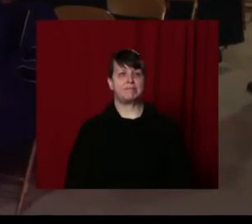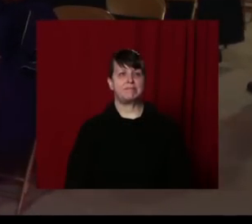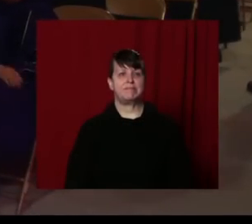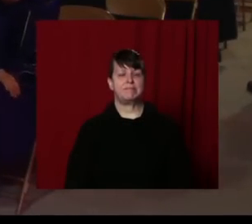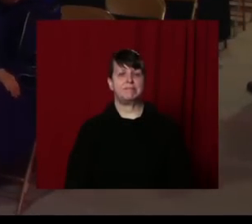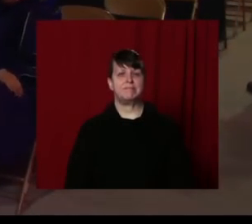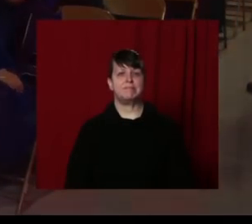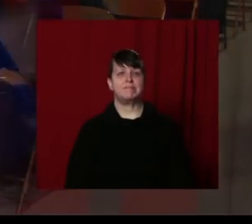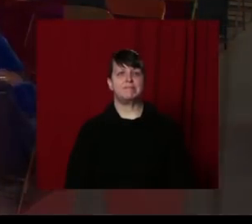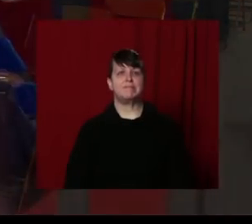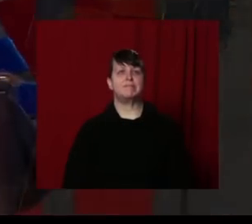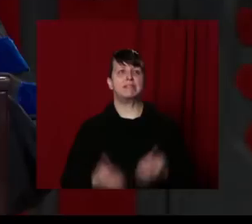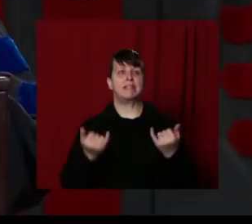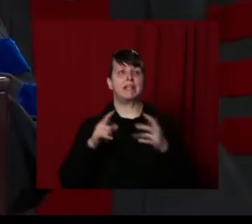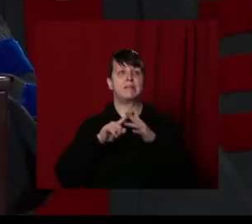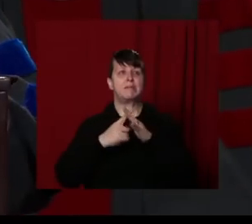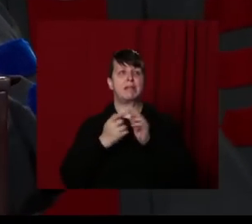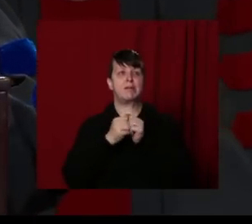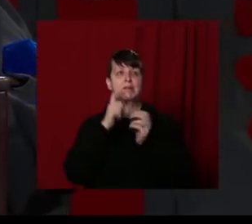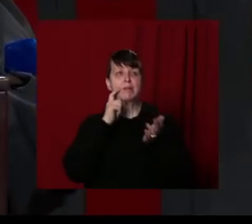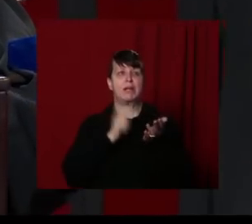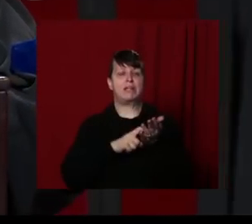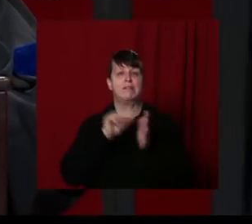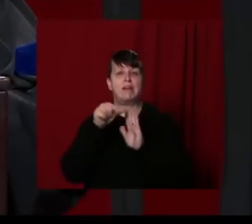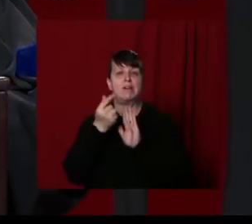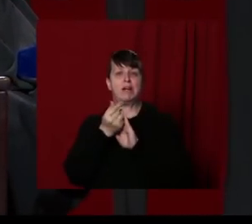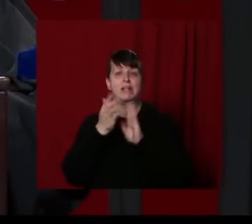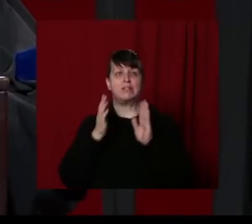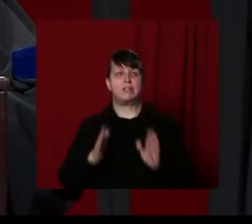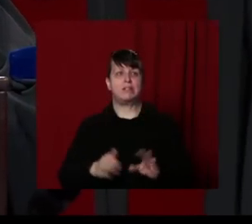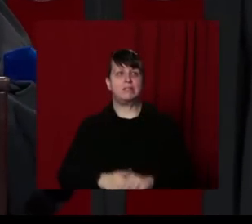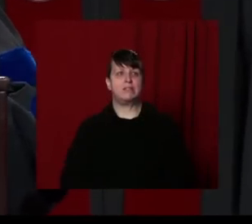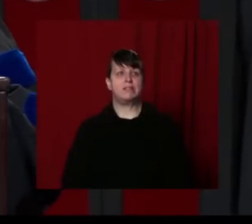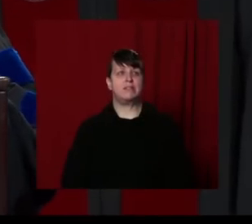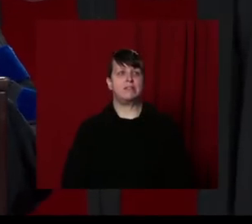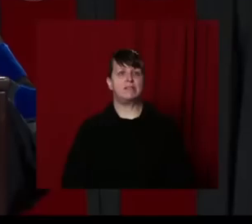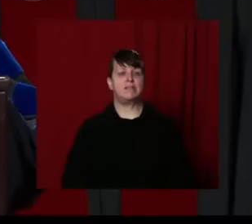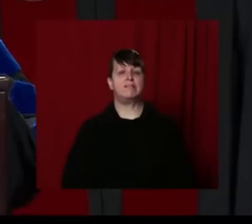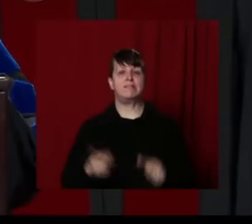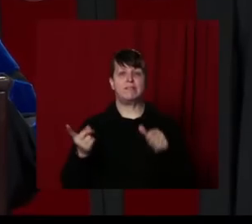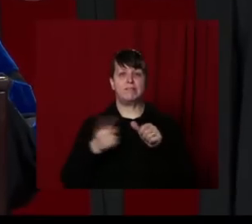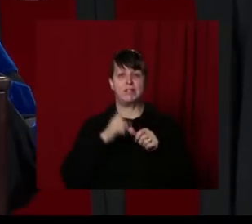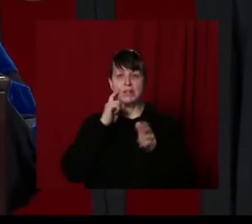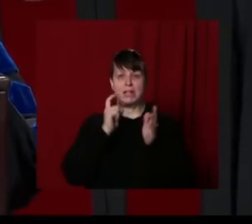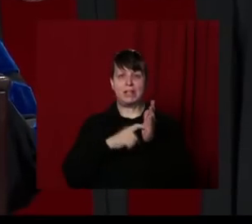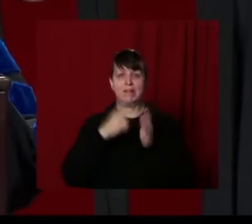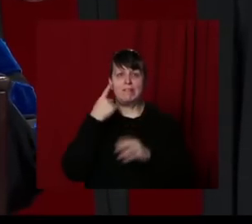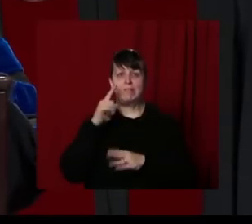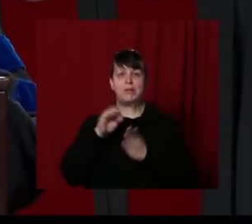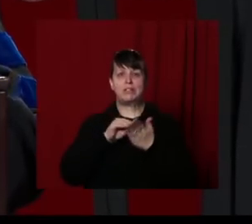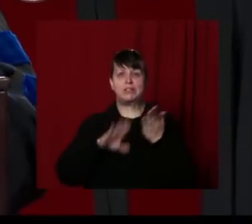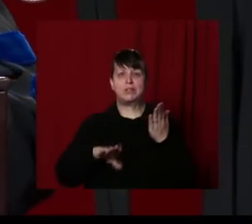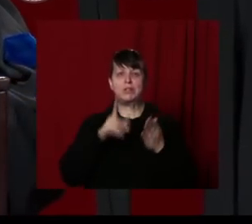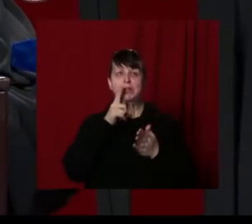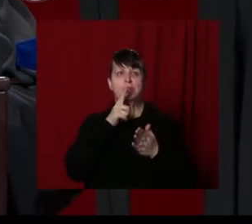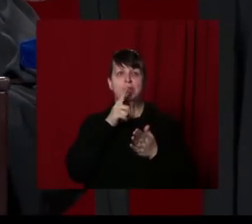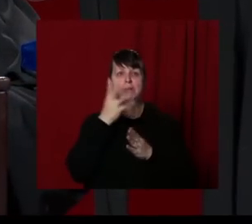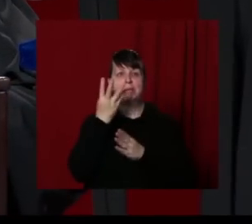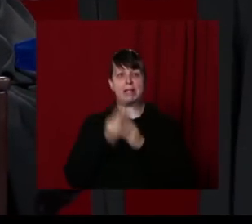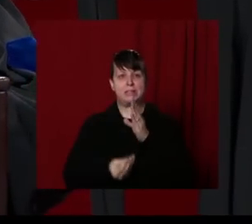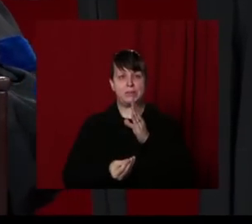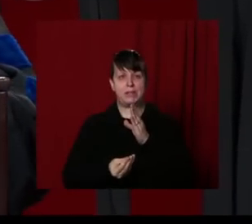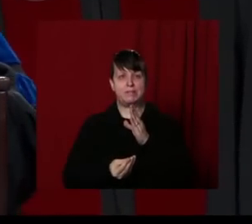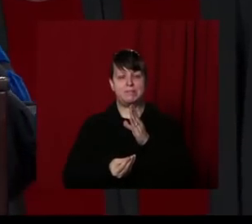We will now begin with the recognition of our graduates. Our first recognition will be for a student who passed away while